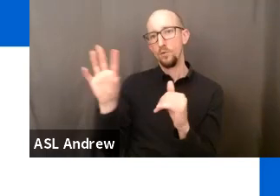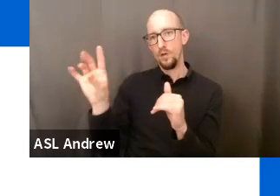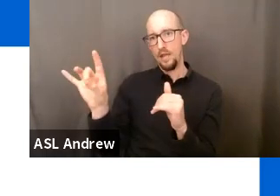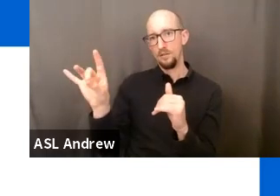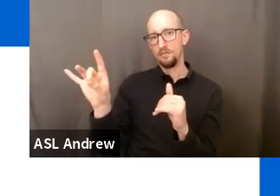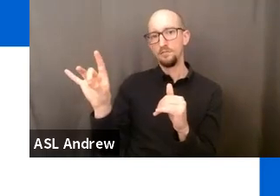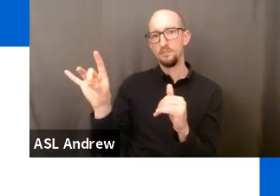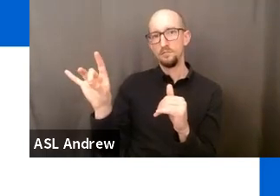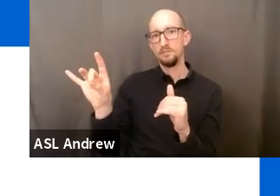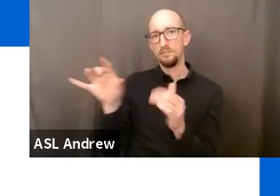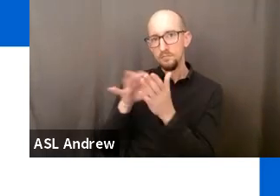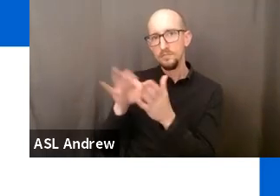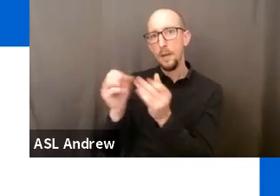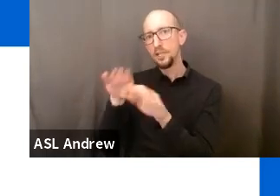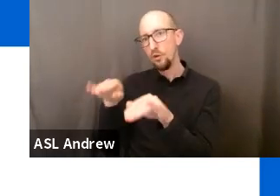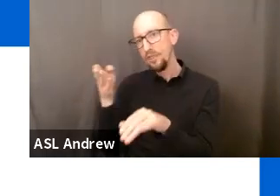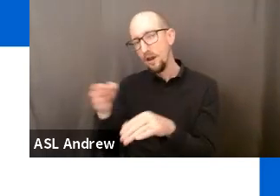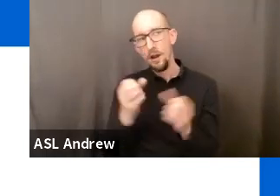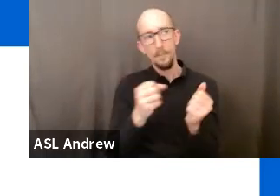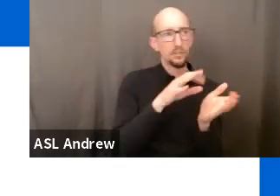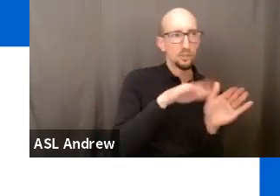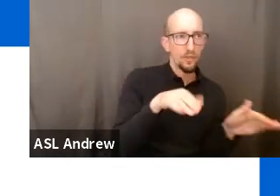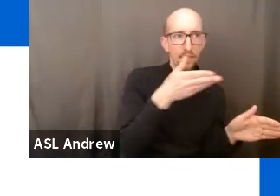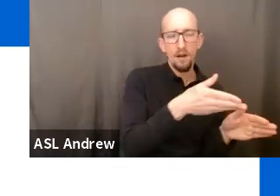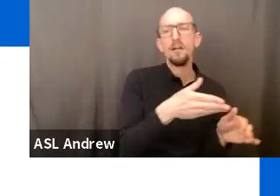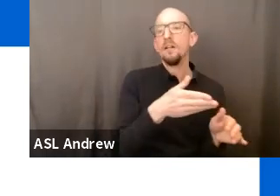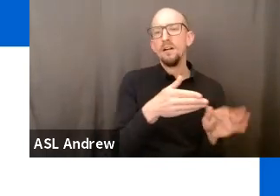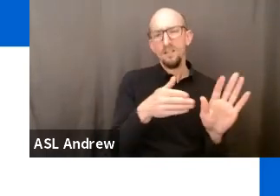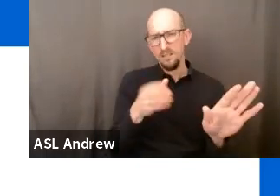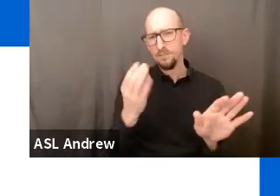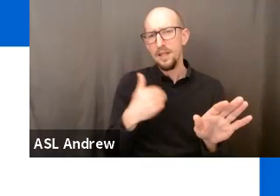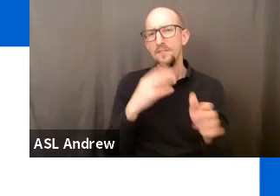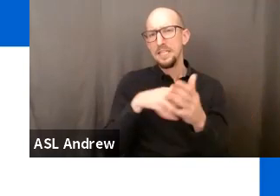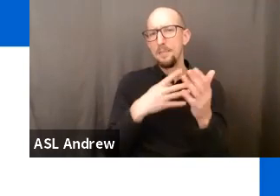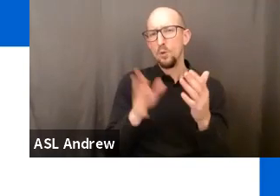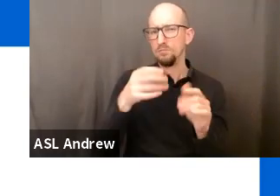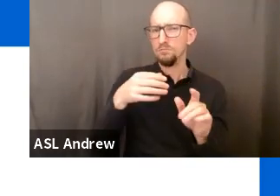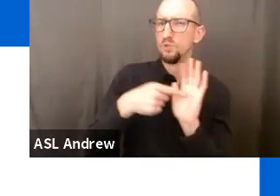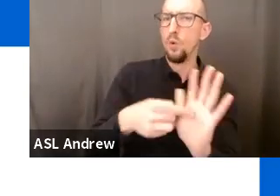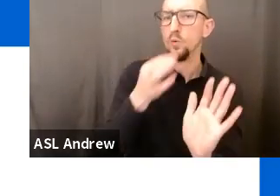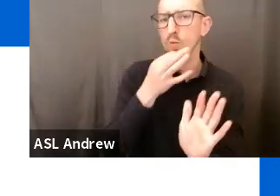Well, there's a table that I think might help explain that a little bit more that we'll get to in a minute.